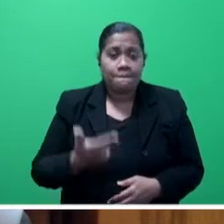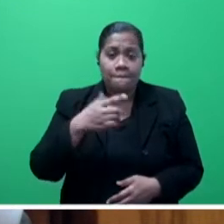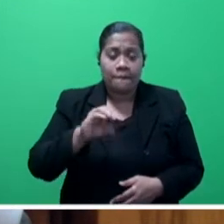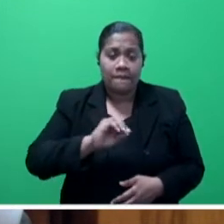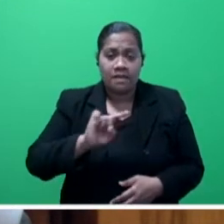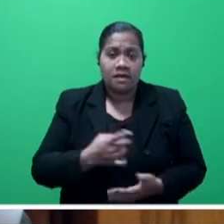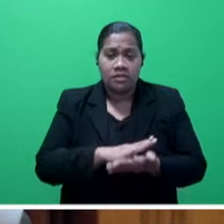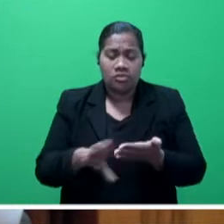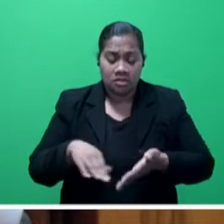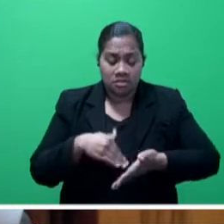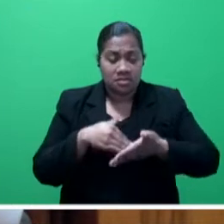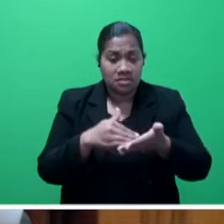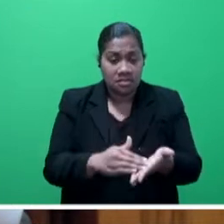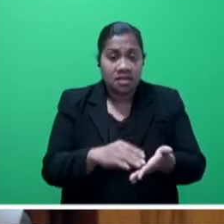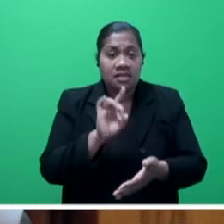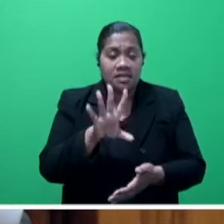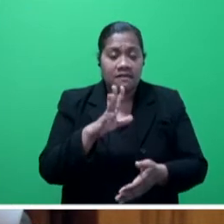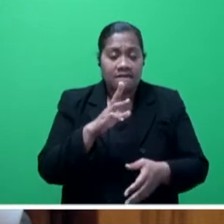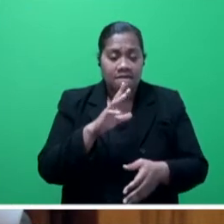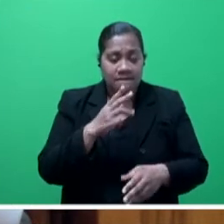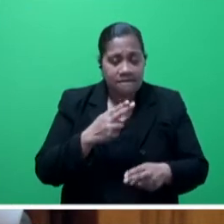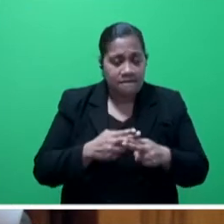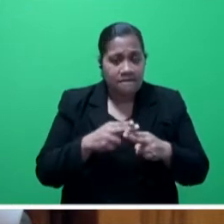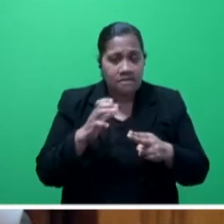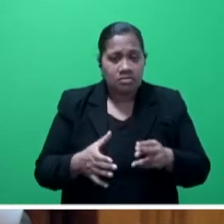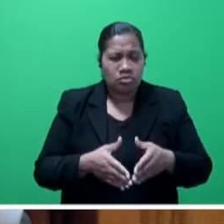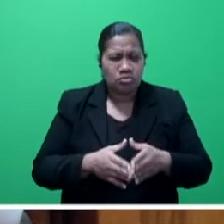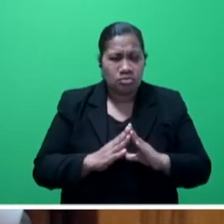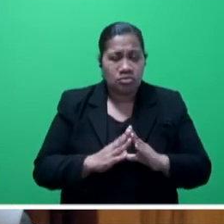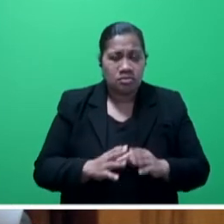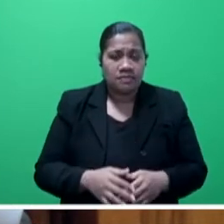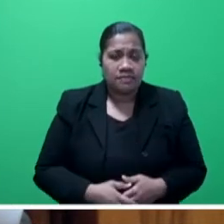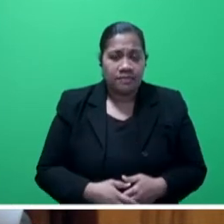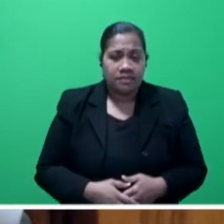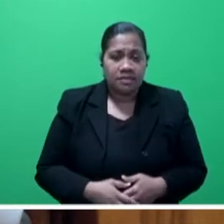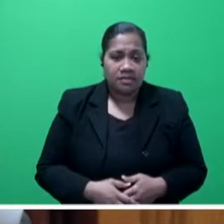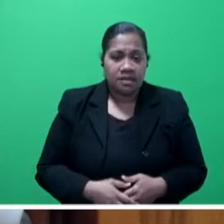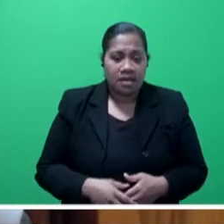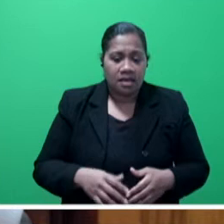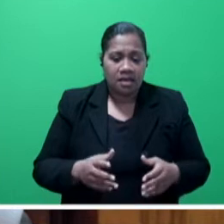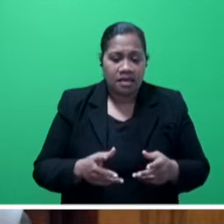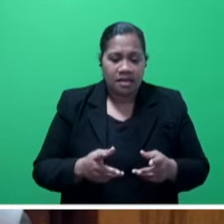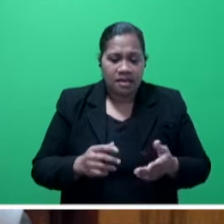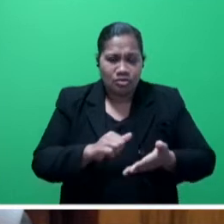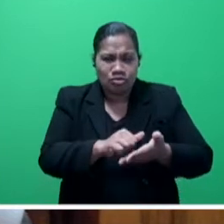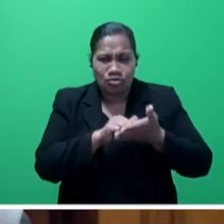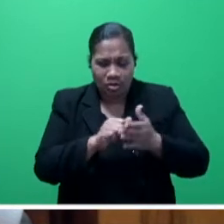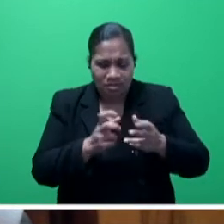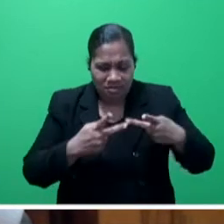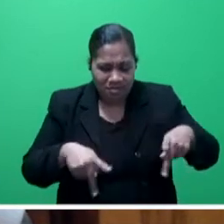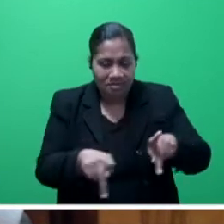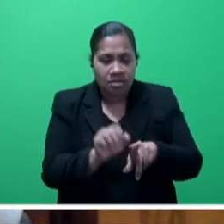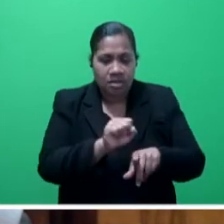$70,000 have been to assist 10 farmers to establish stockyard on their farm, Mr. Speaker, say.